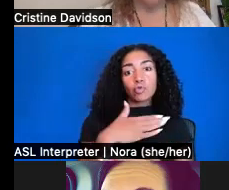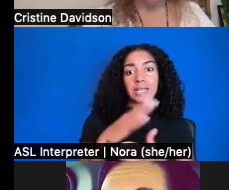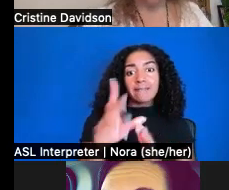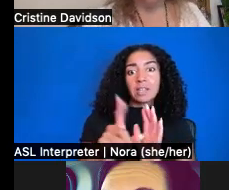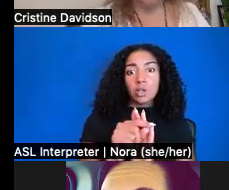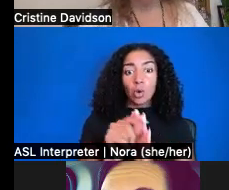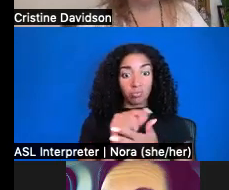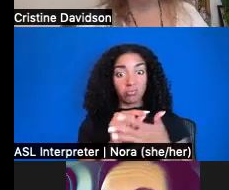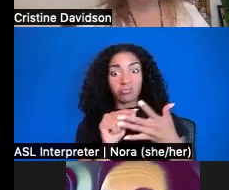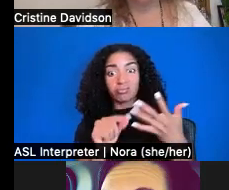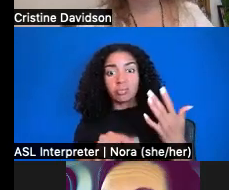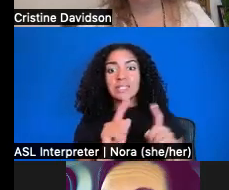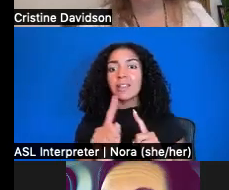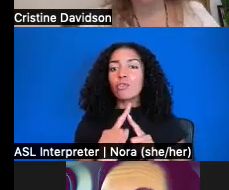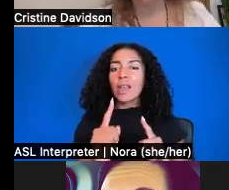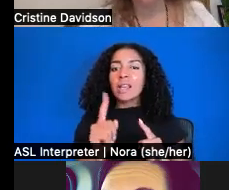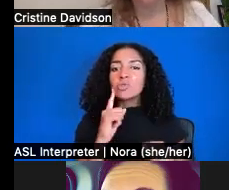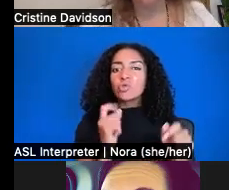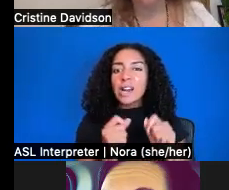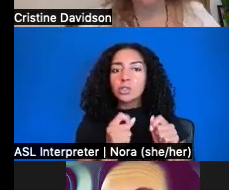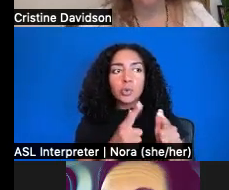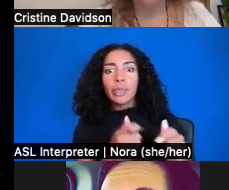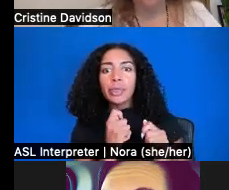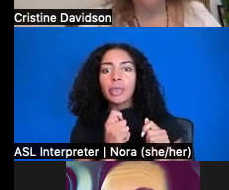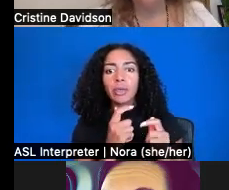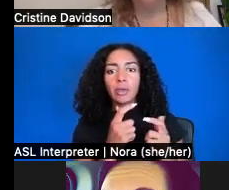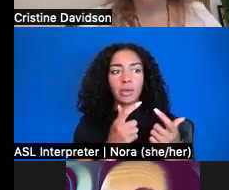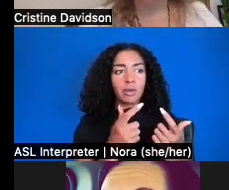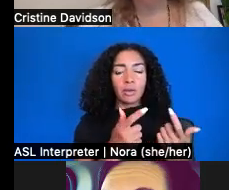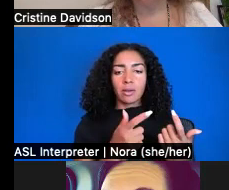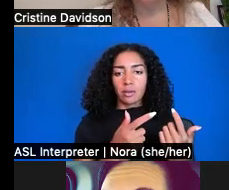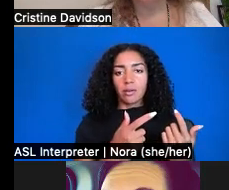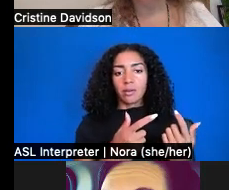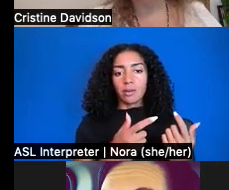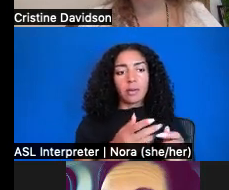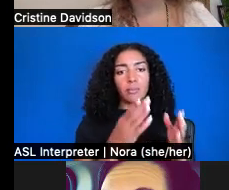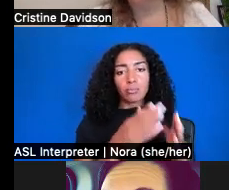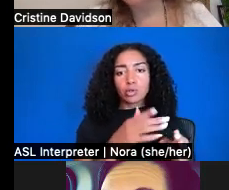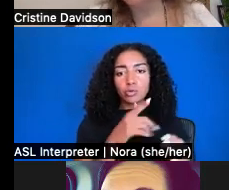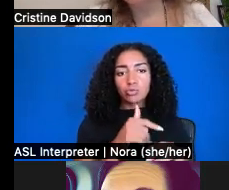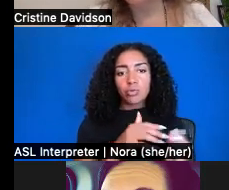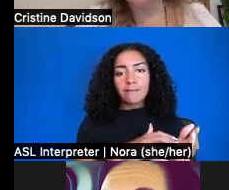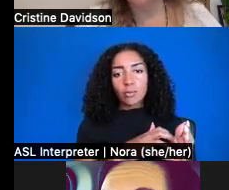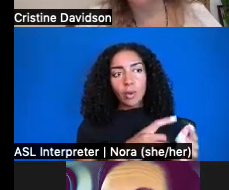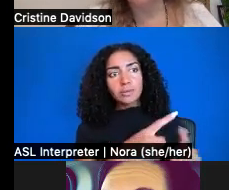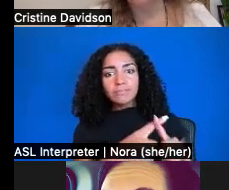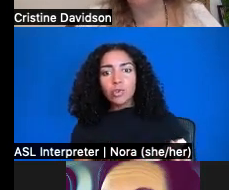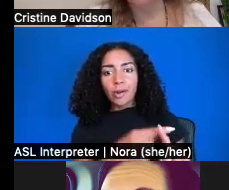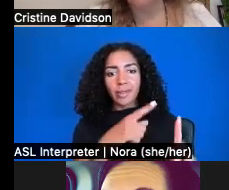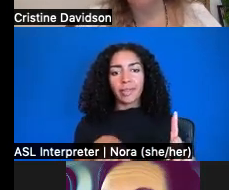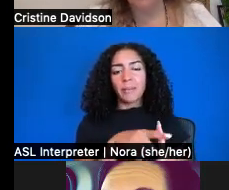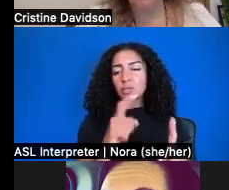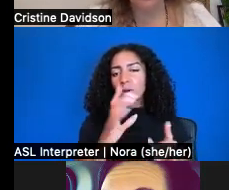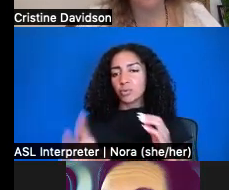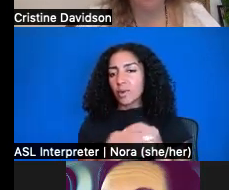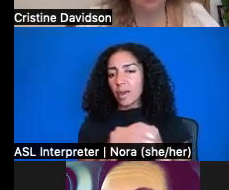abusers. They will use every tactic. So I just wanted to like chime in with that. Thank you. But somebody was talking earlier